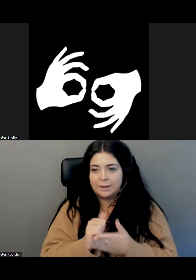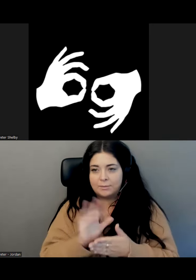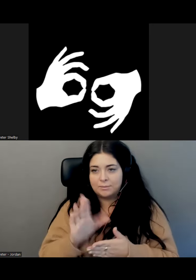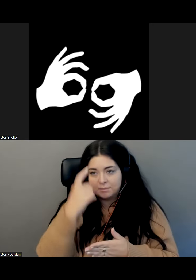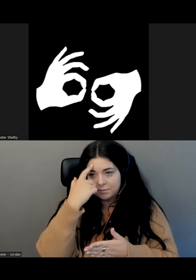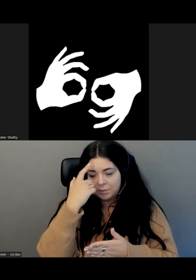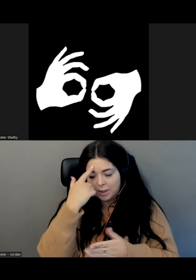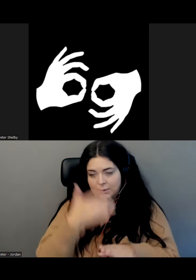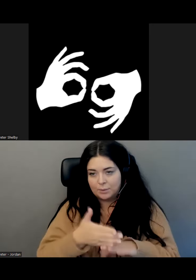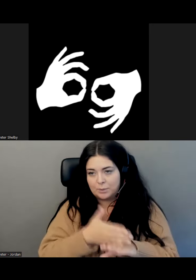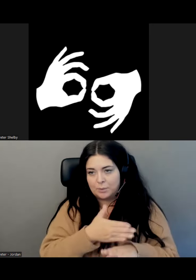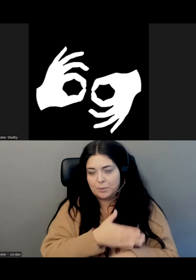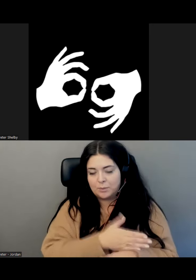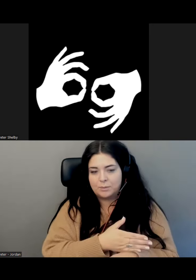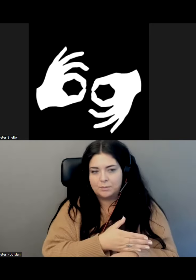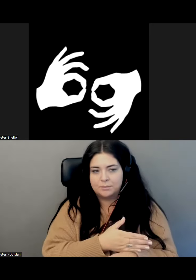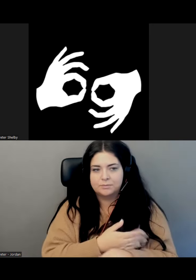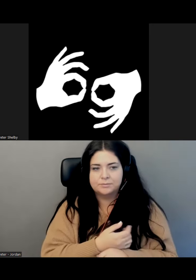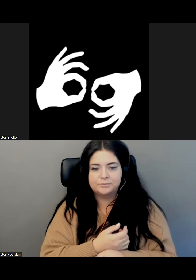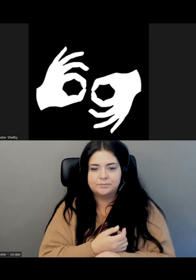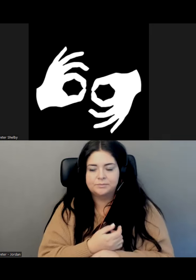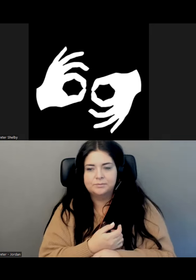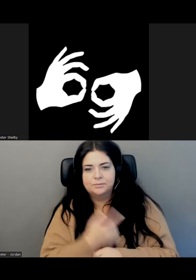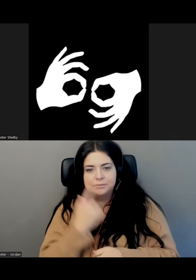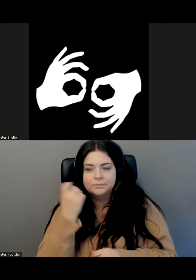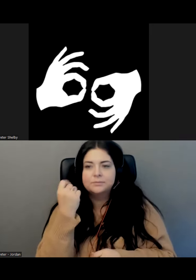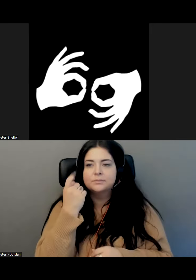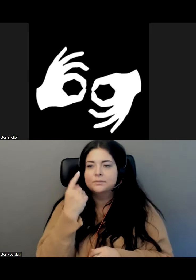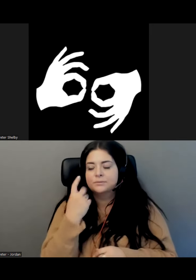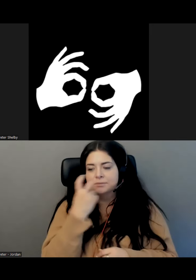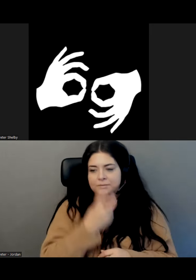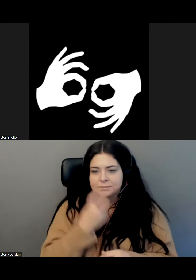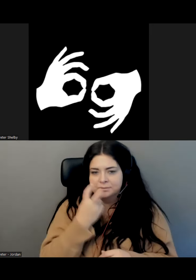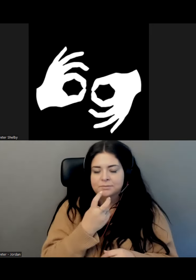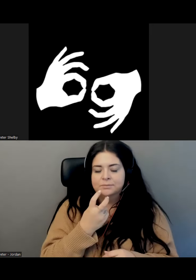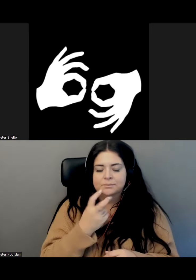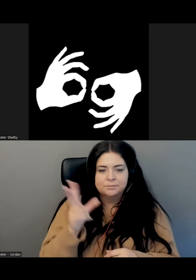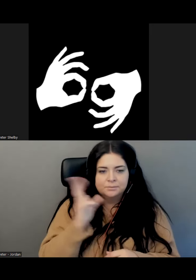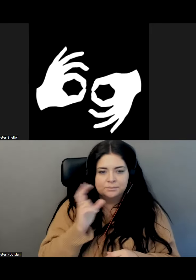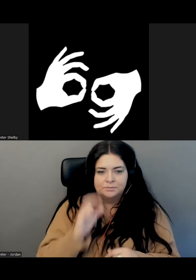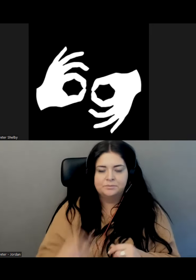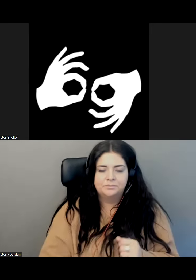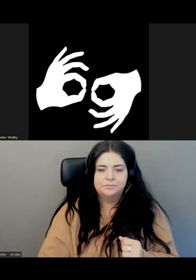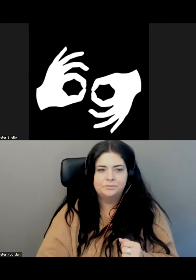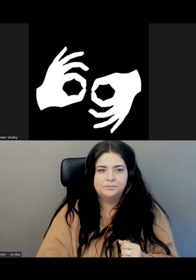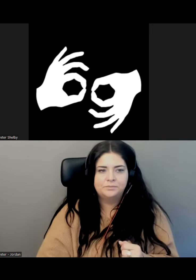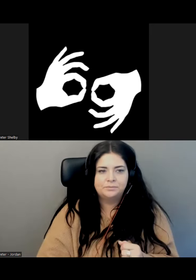to improve your ability to understand speech in those difficult situations.